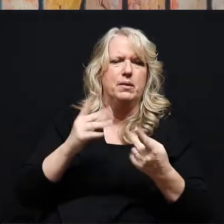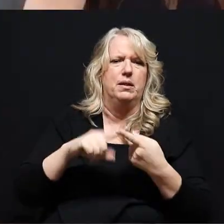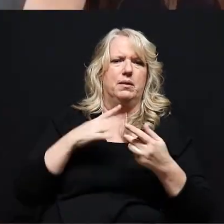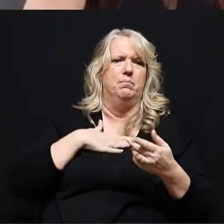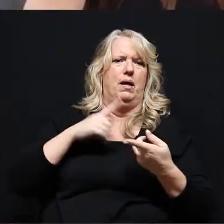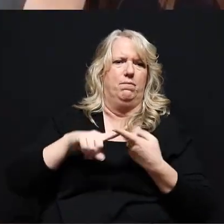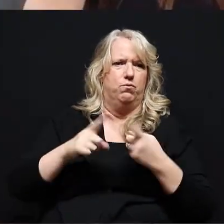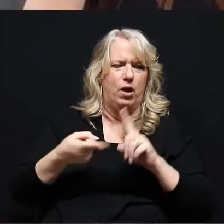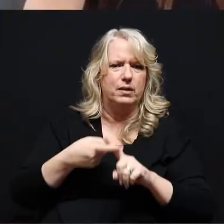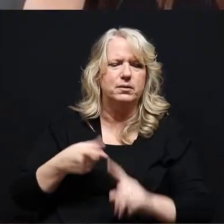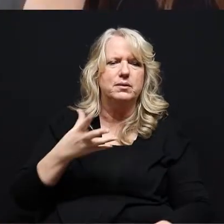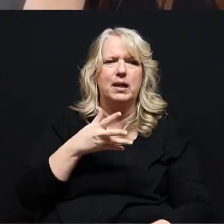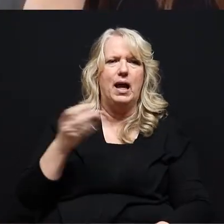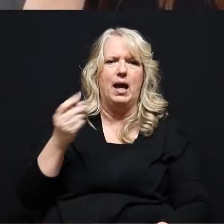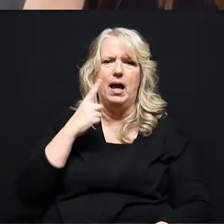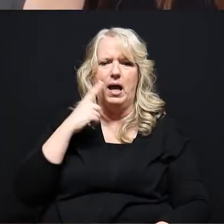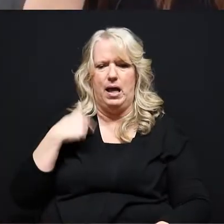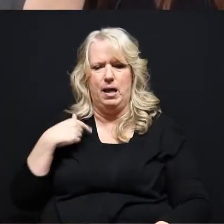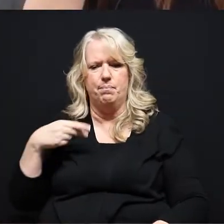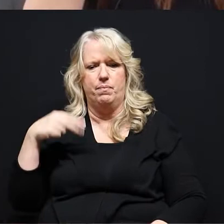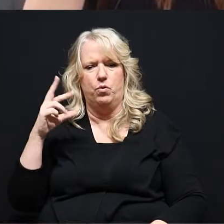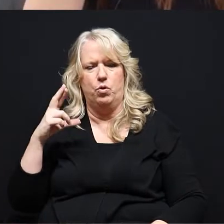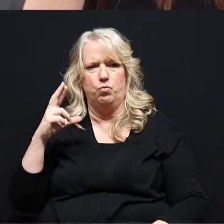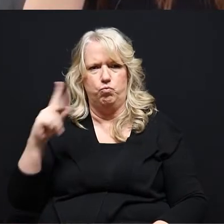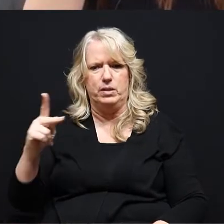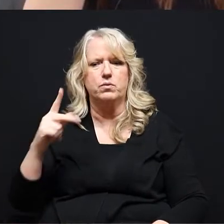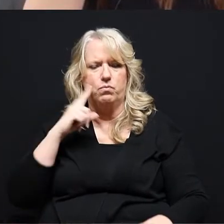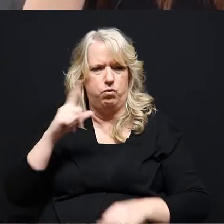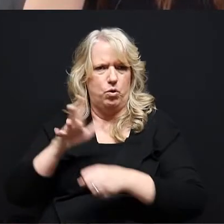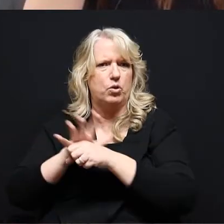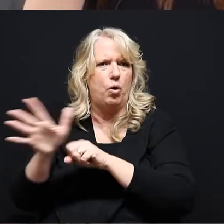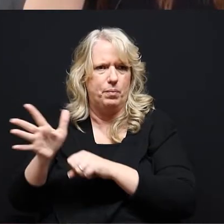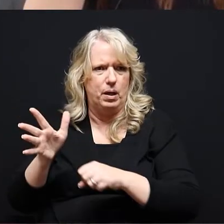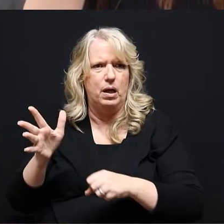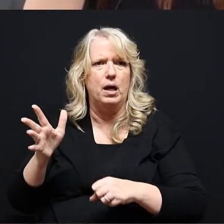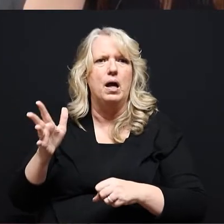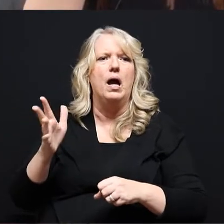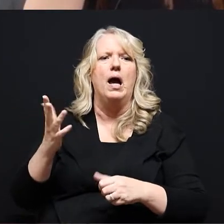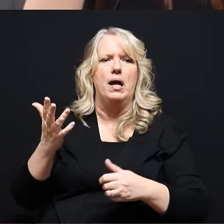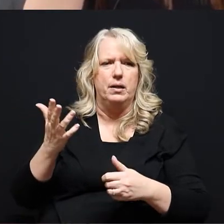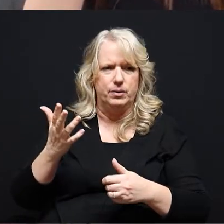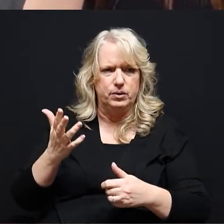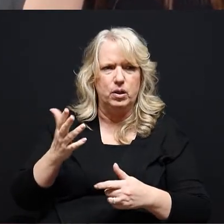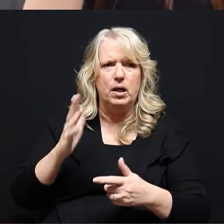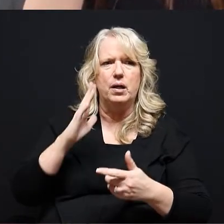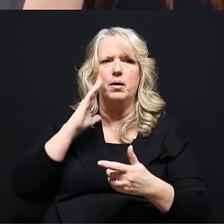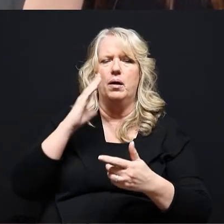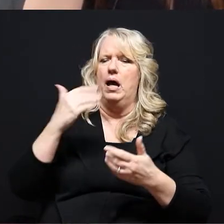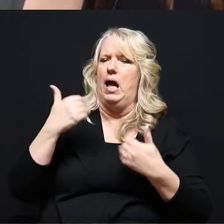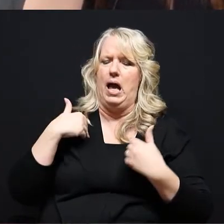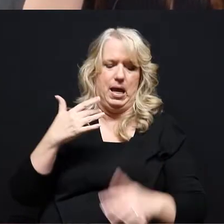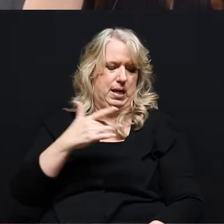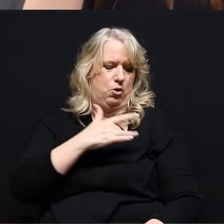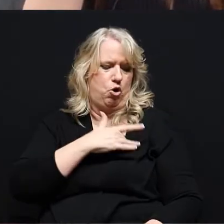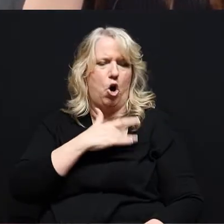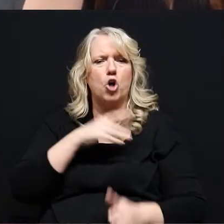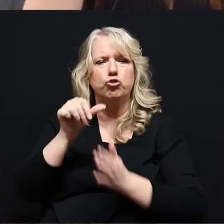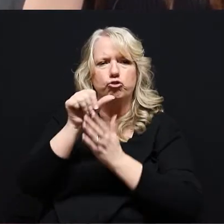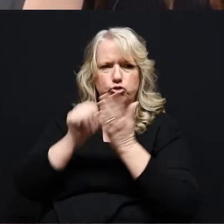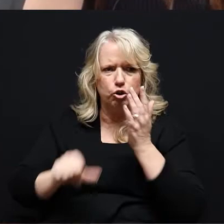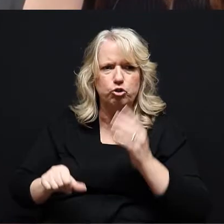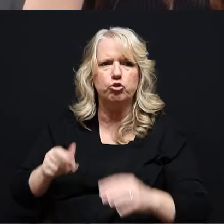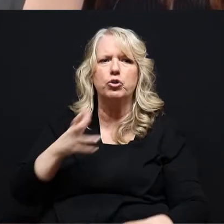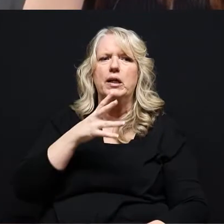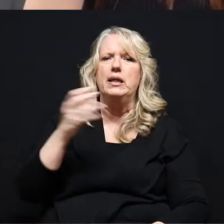program. I'm at high risk getting COVID. I have DS, of course. I had a heart surgery when I was little, so I'm